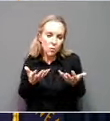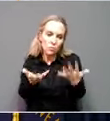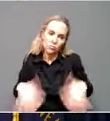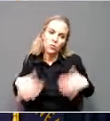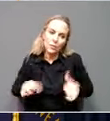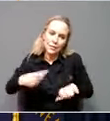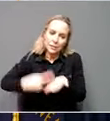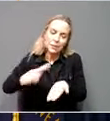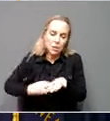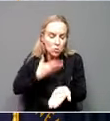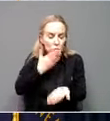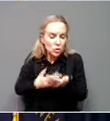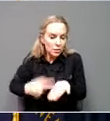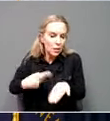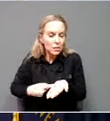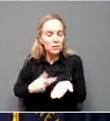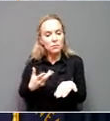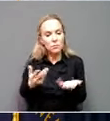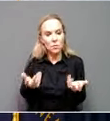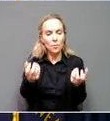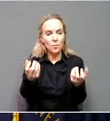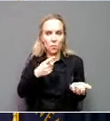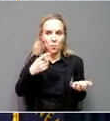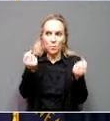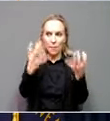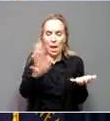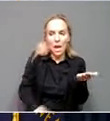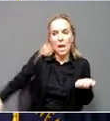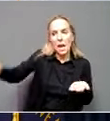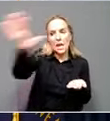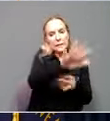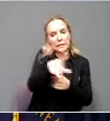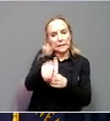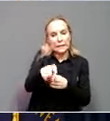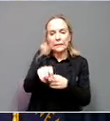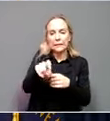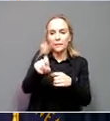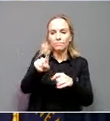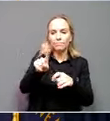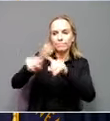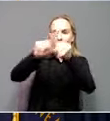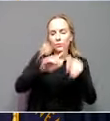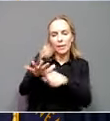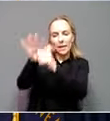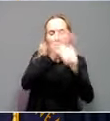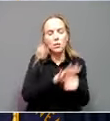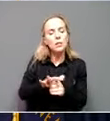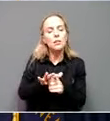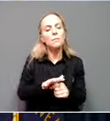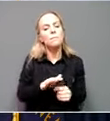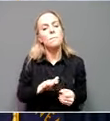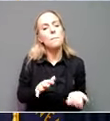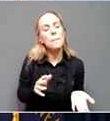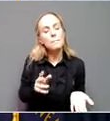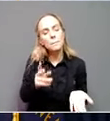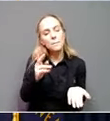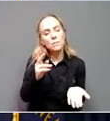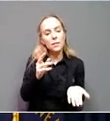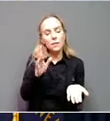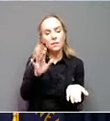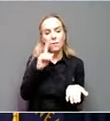they stretch across so many different areas. I would like to see on the safety